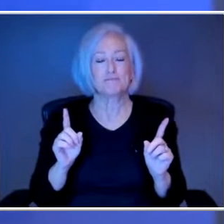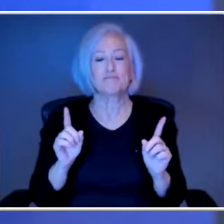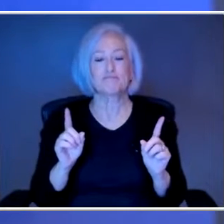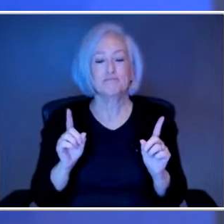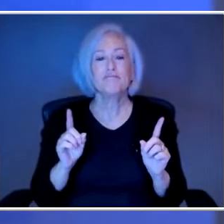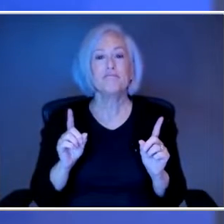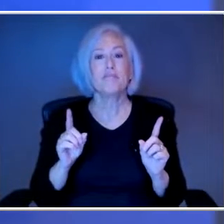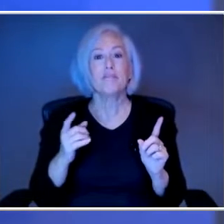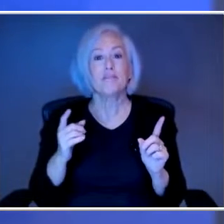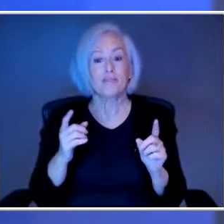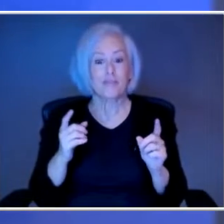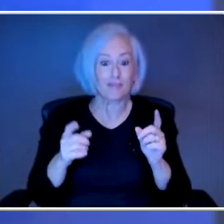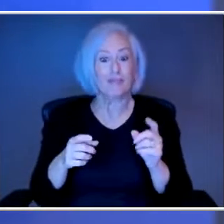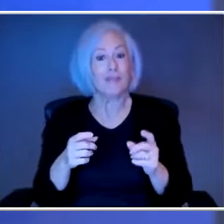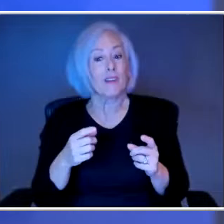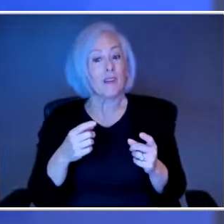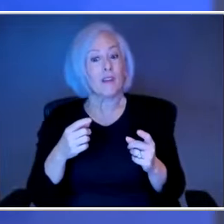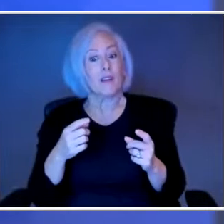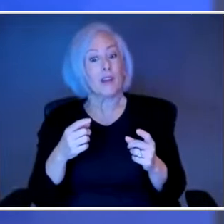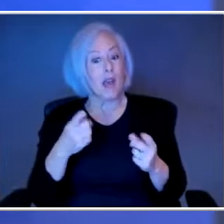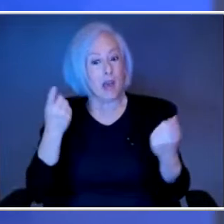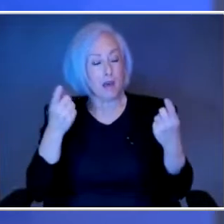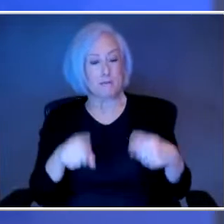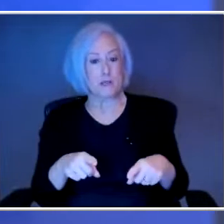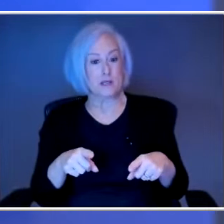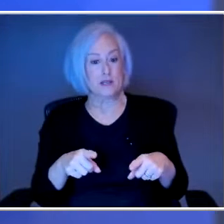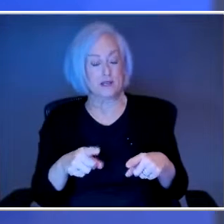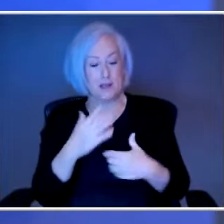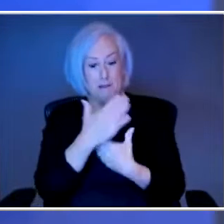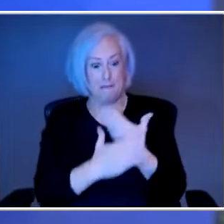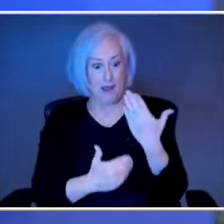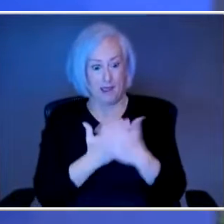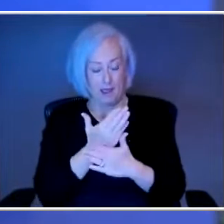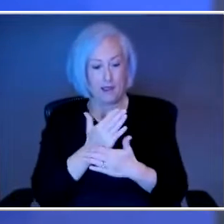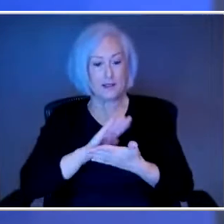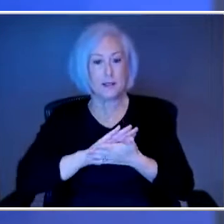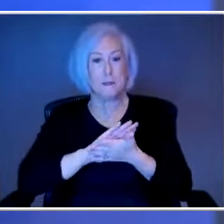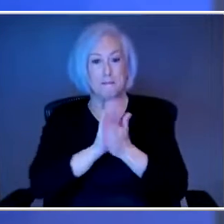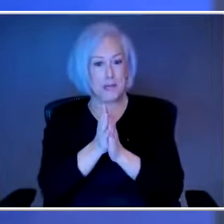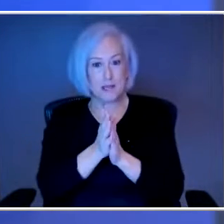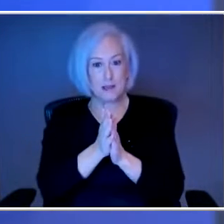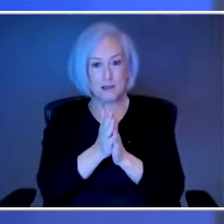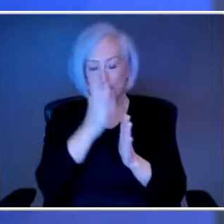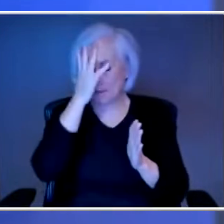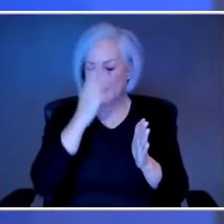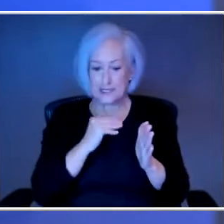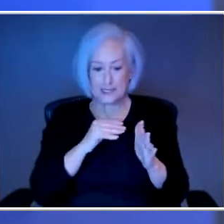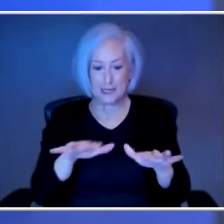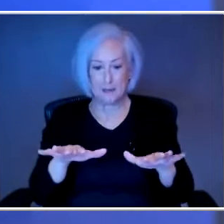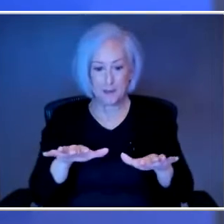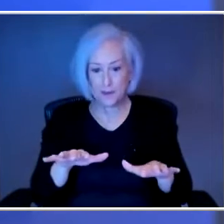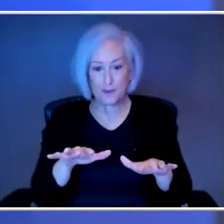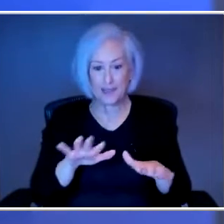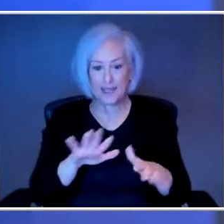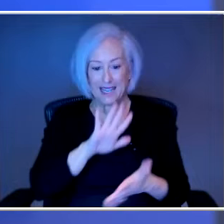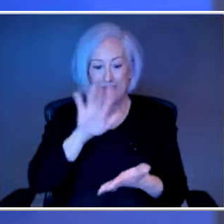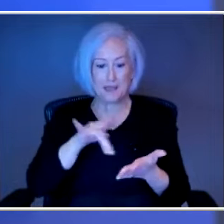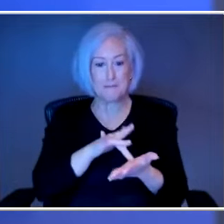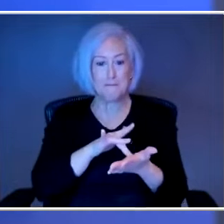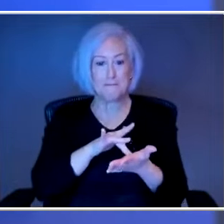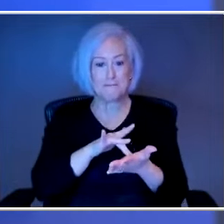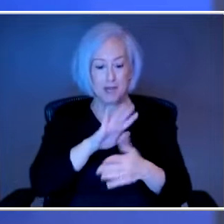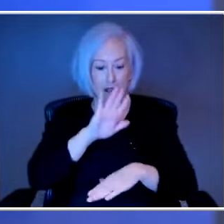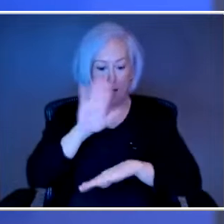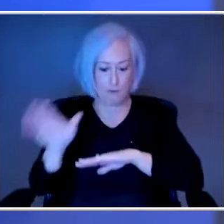finally, it got to the point where my hands would go to sleep in the middle of the night, and